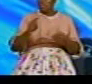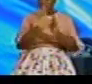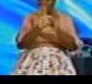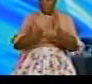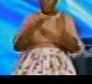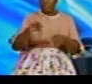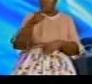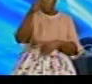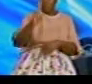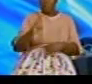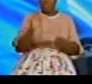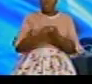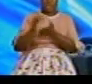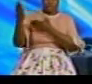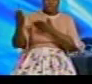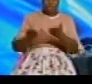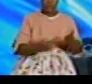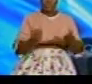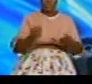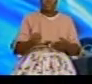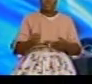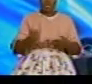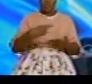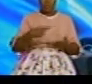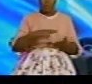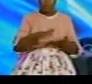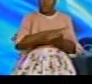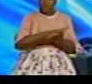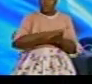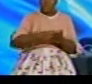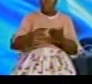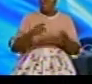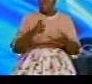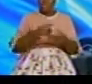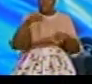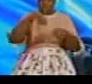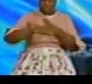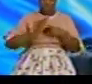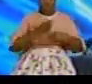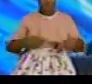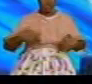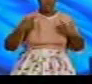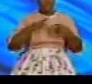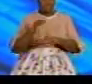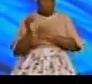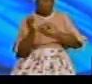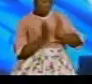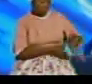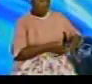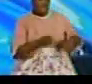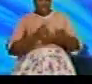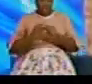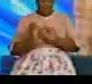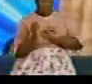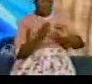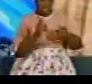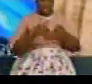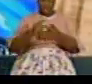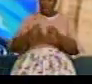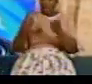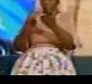of God that brings righteousness into our lives. They laid that aside. Ye hold